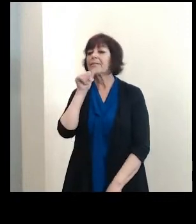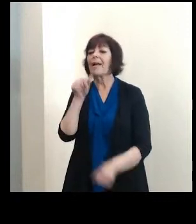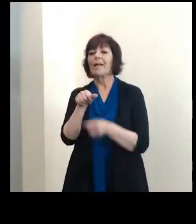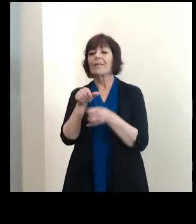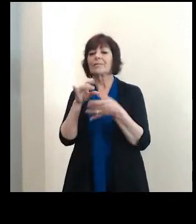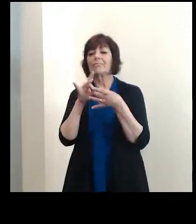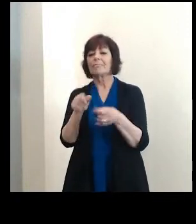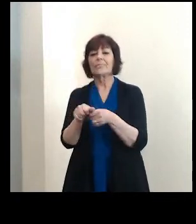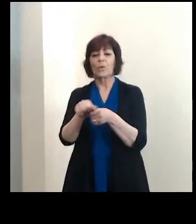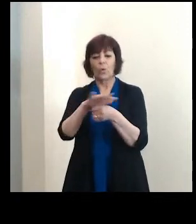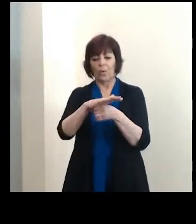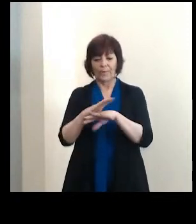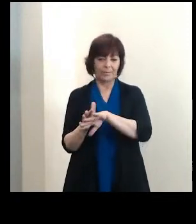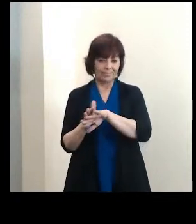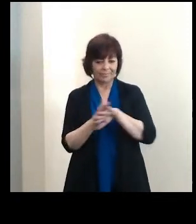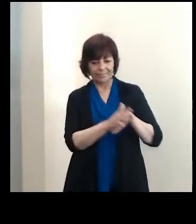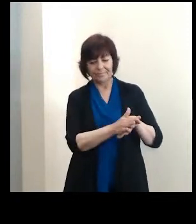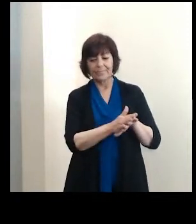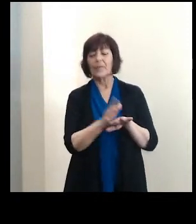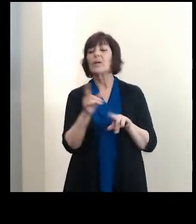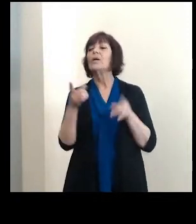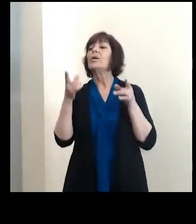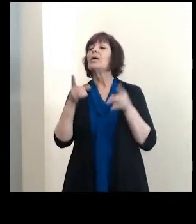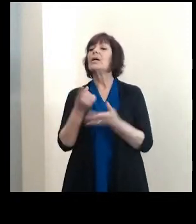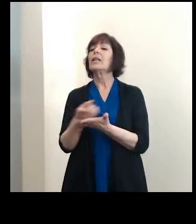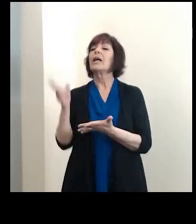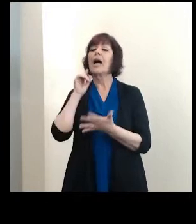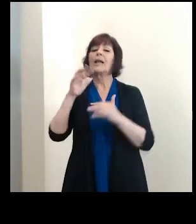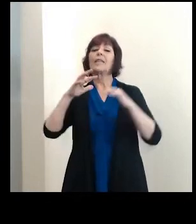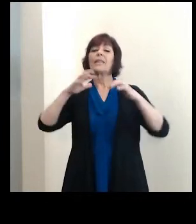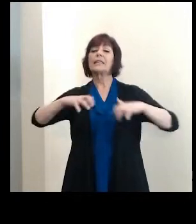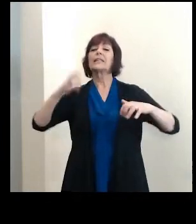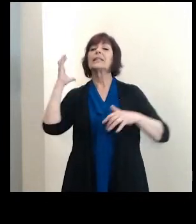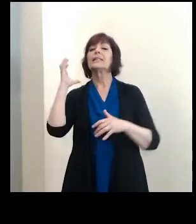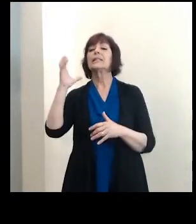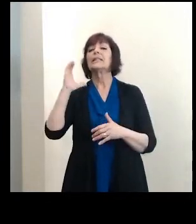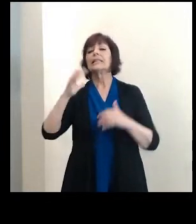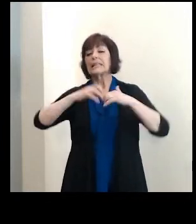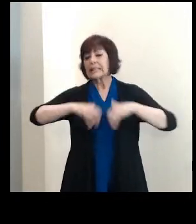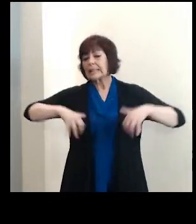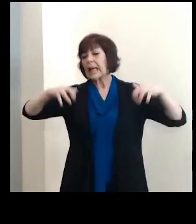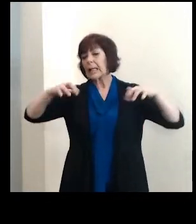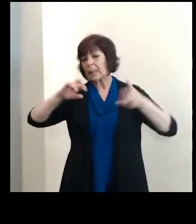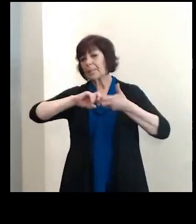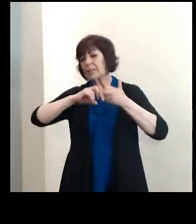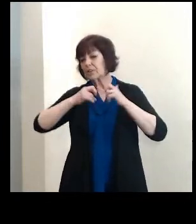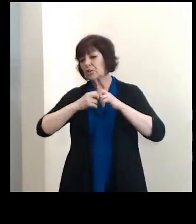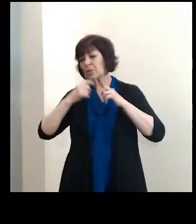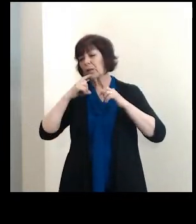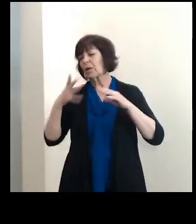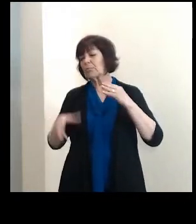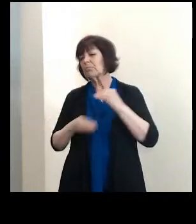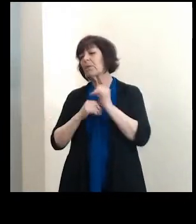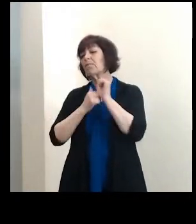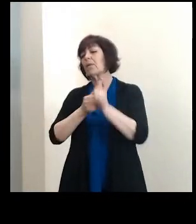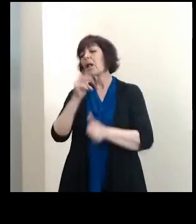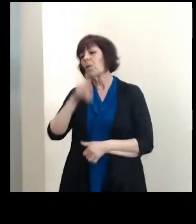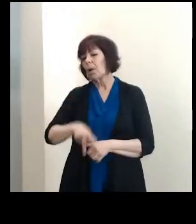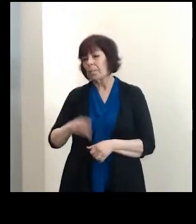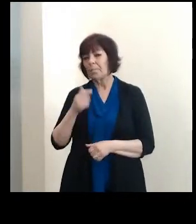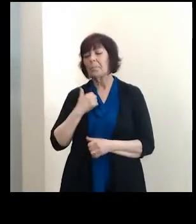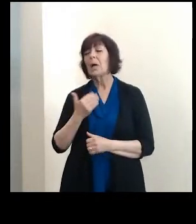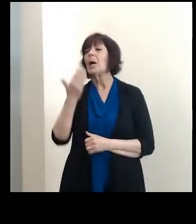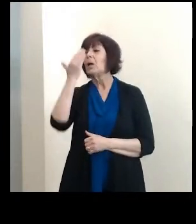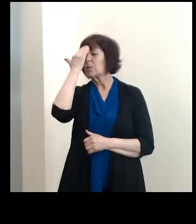but in light of what was reported last week on the stadium issue, I just wanted to jump in and kind of follow up with you. I know that